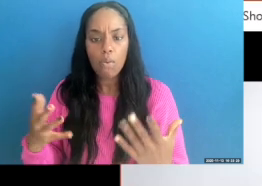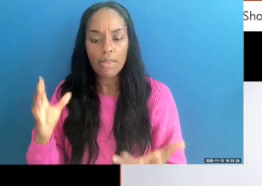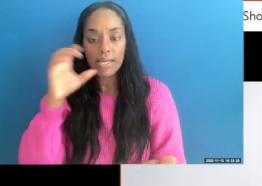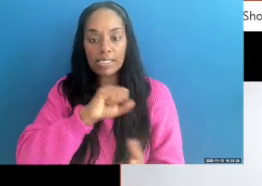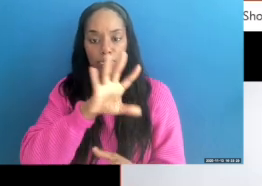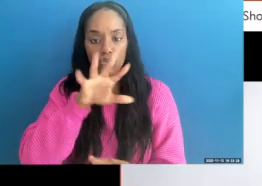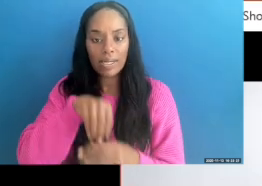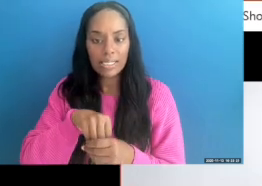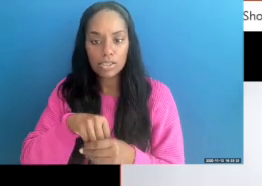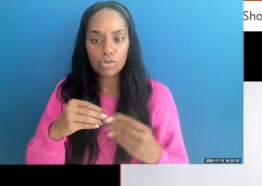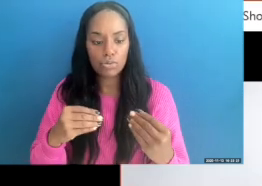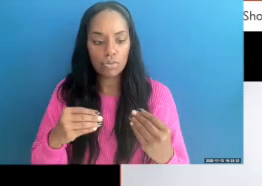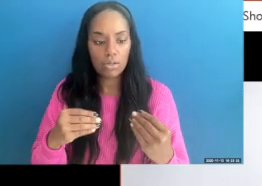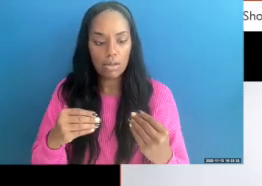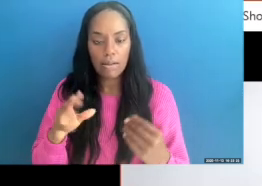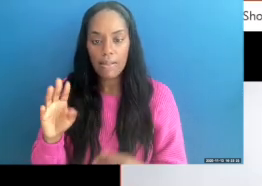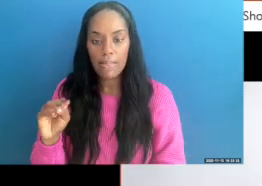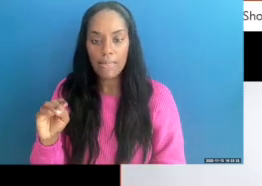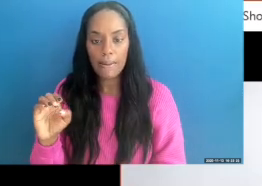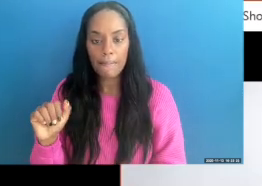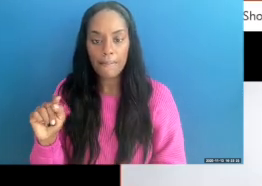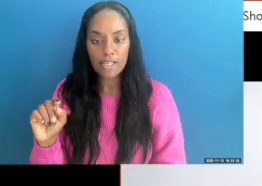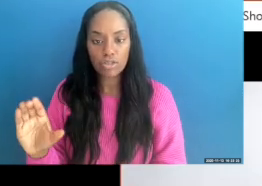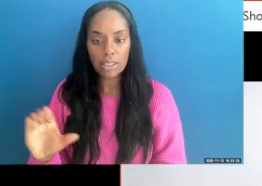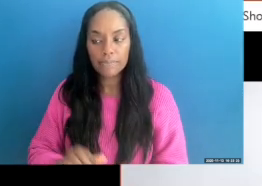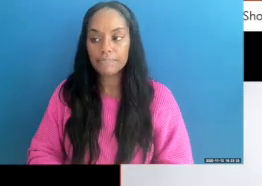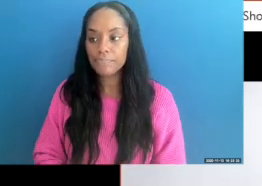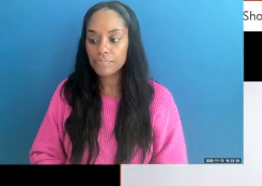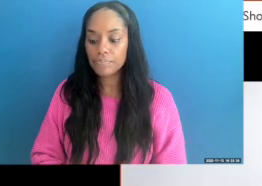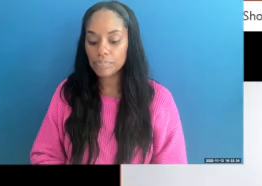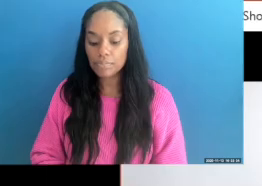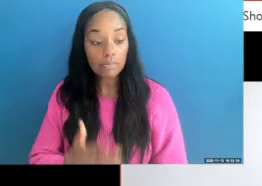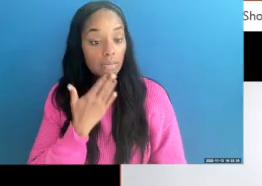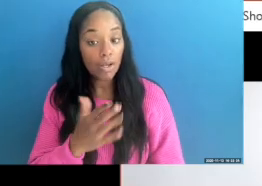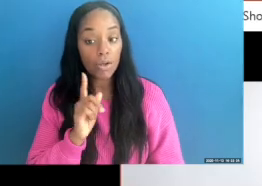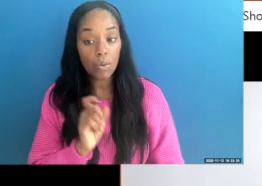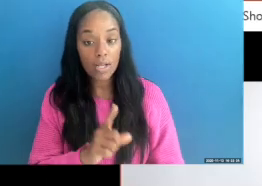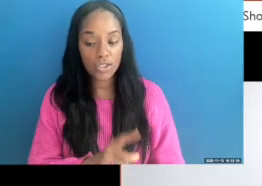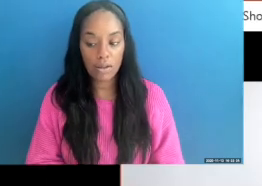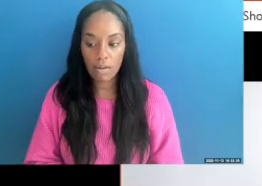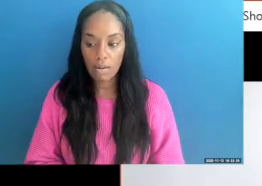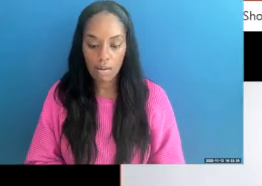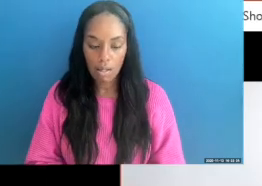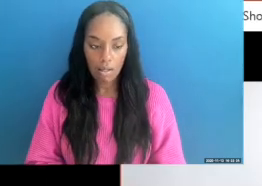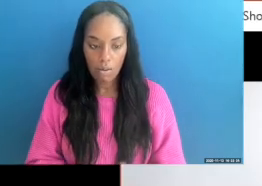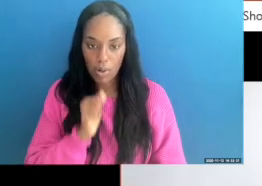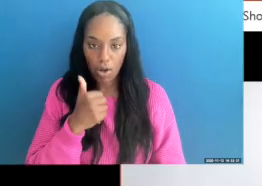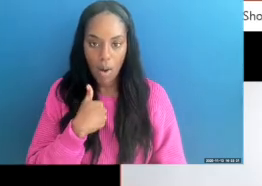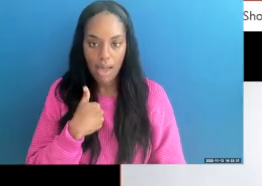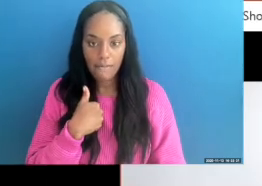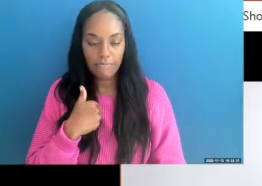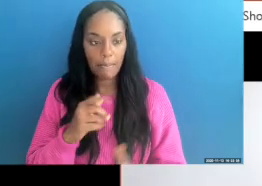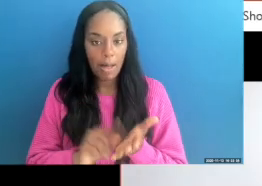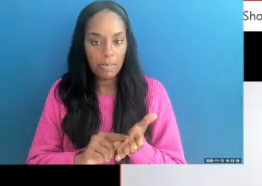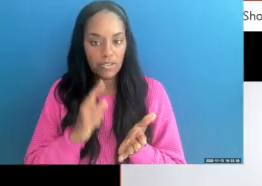going into the metrics? Yeah, so that's a great question. We have